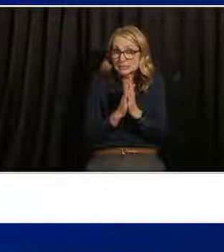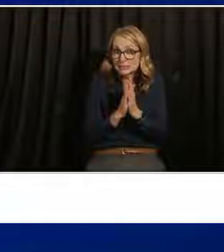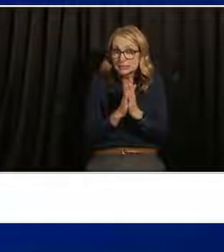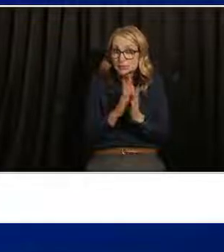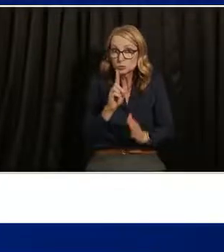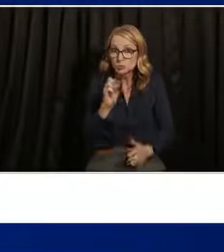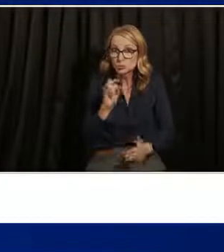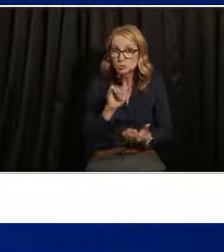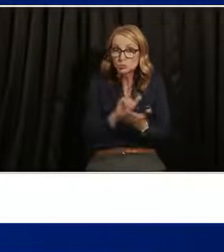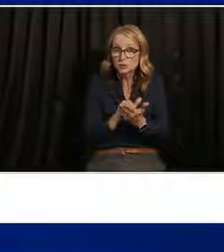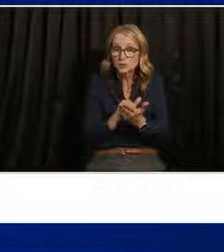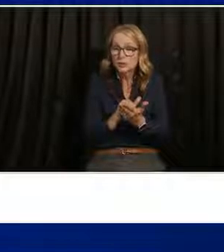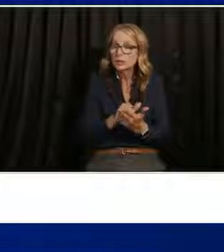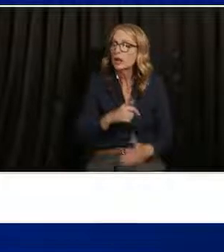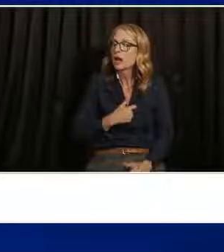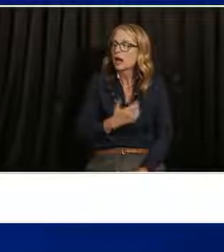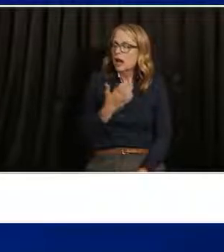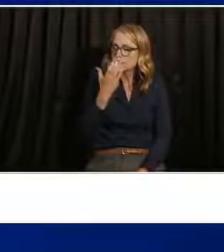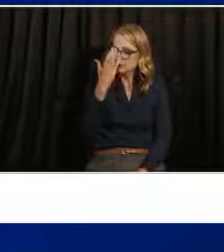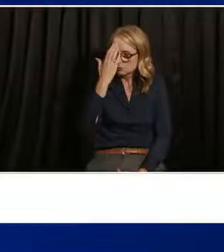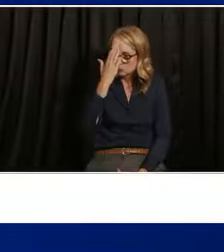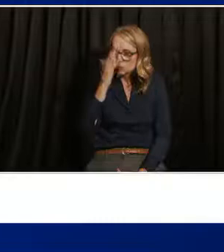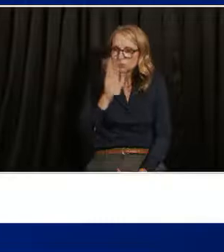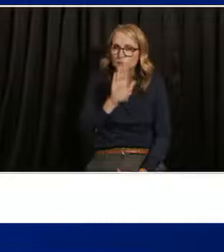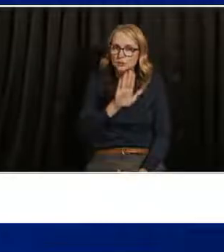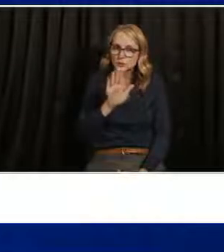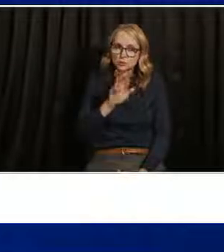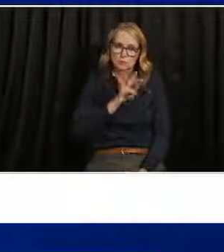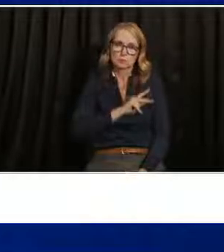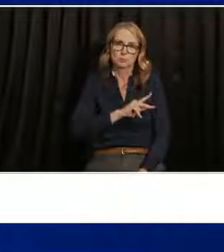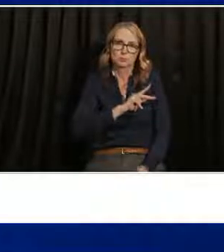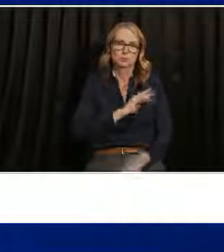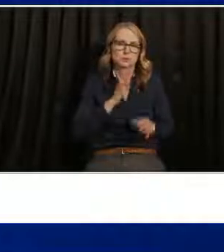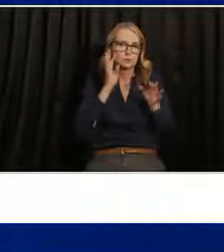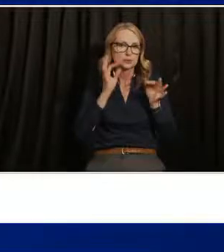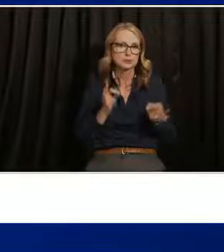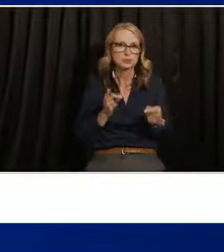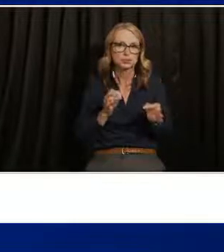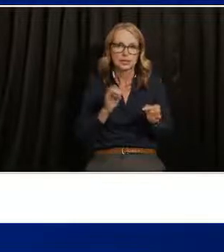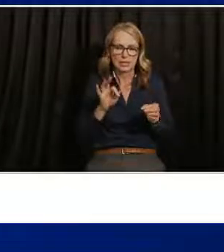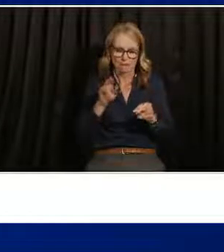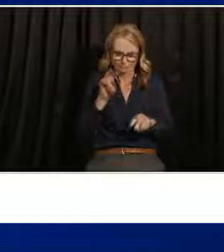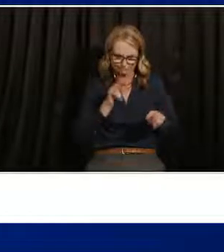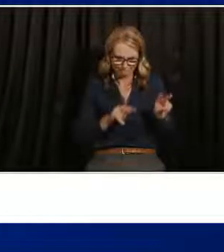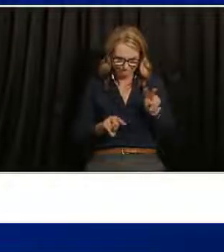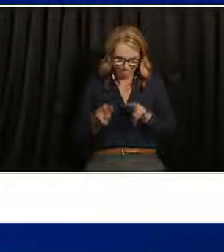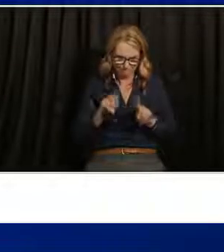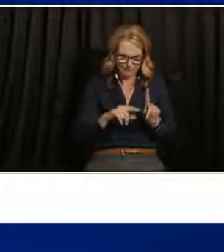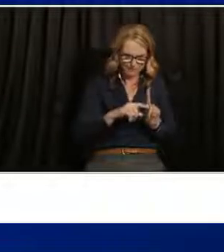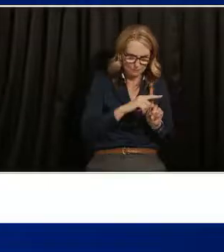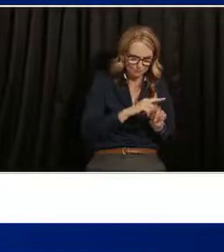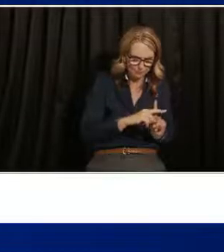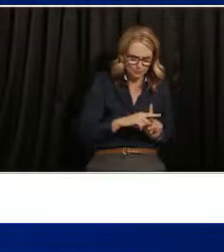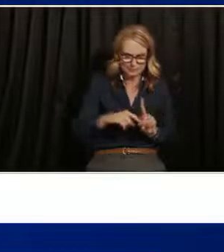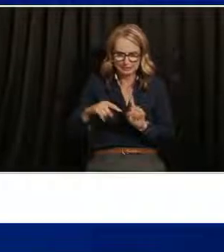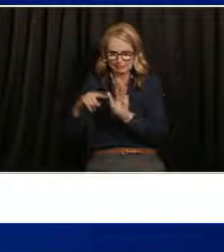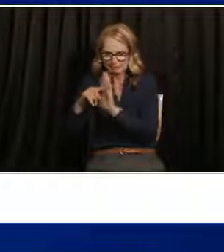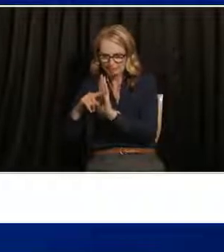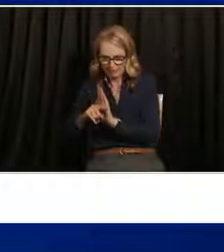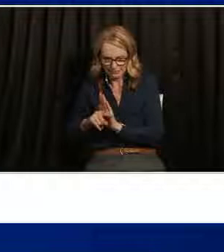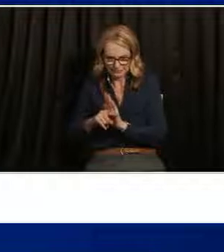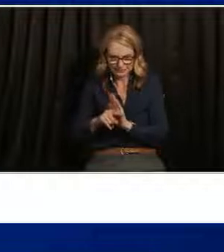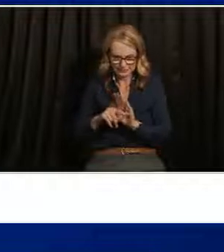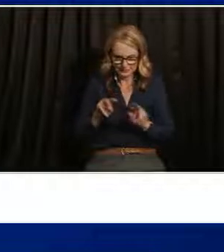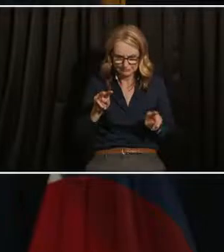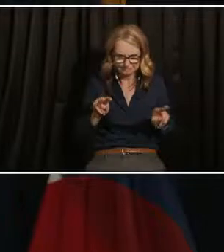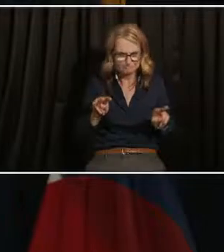is a deeply personal decision. And when you weigh the pros and cons and you look at it objectively, you'll see that it's not